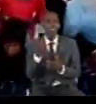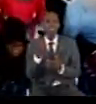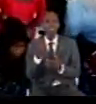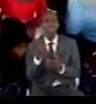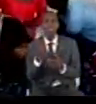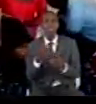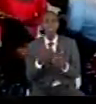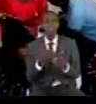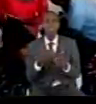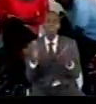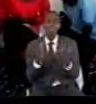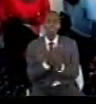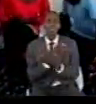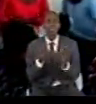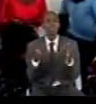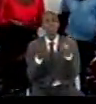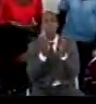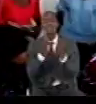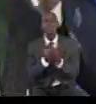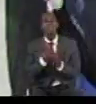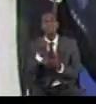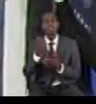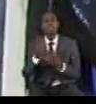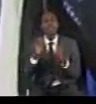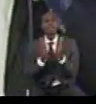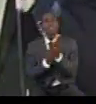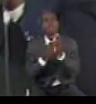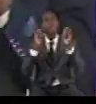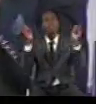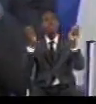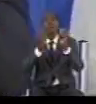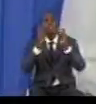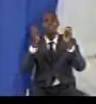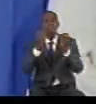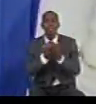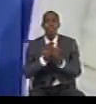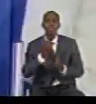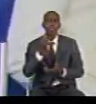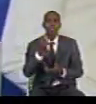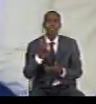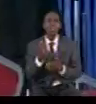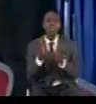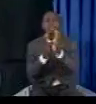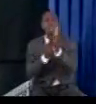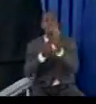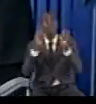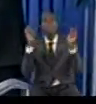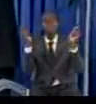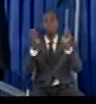Sing hallelujah. Amen. Hallelujah.